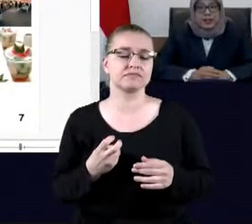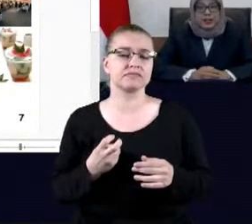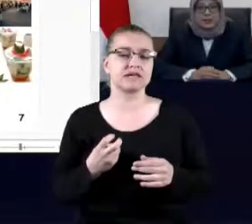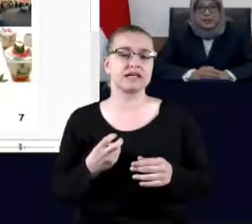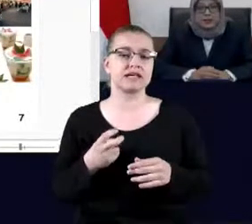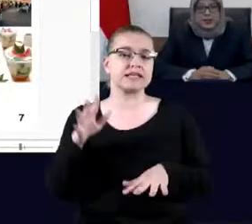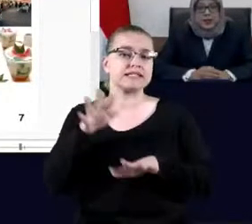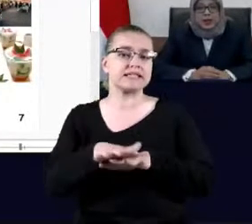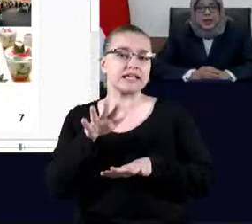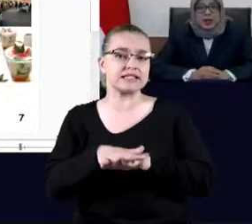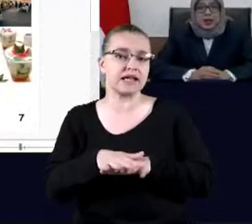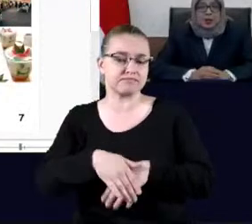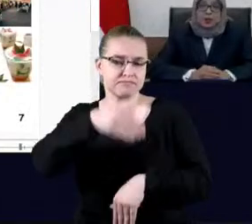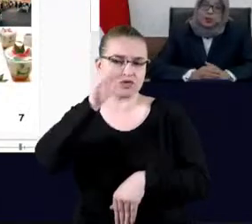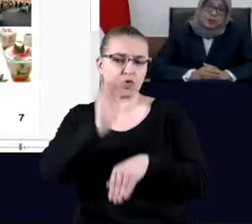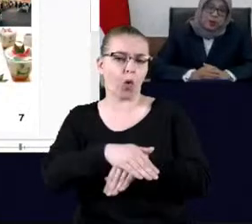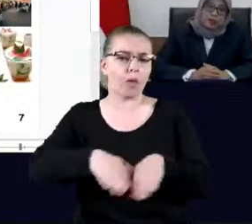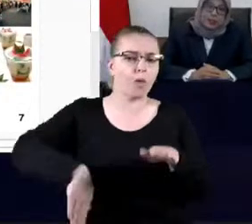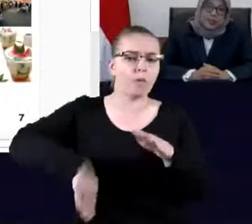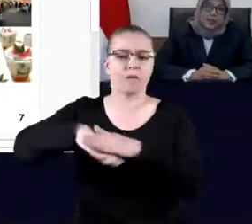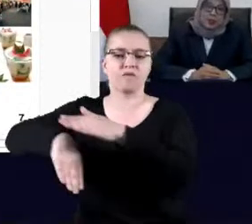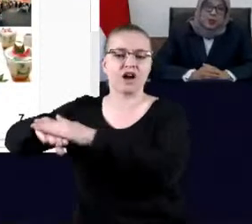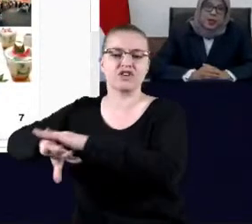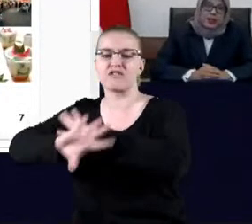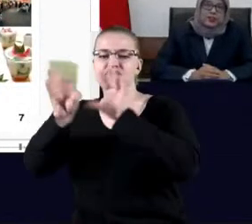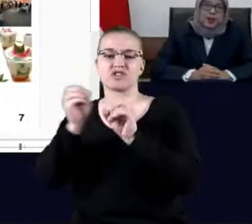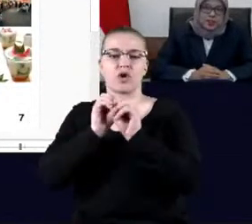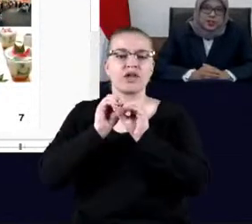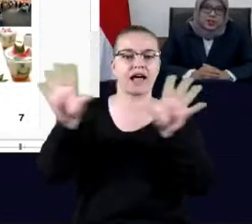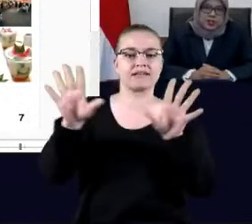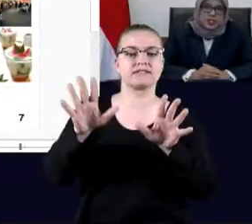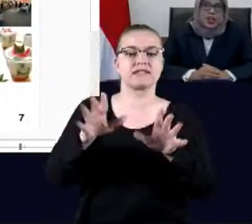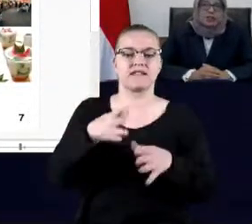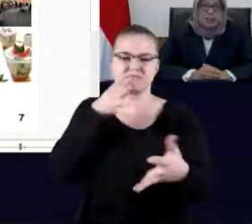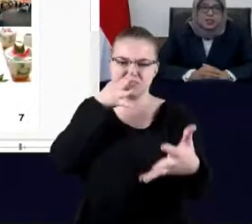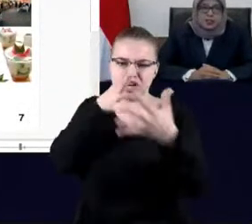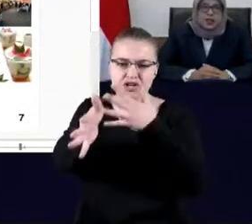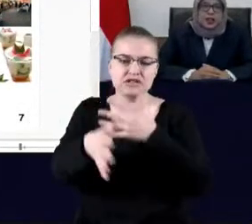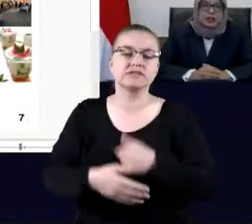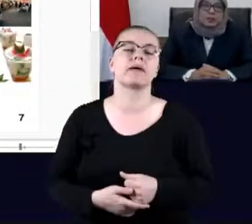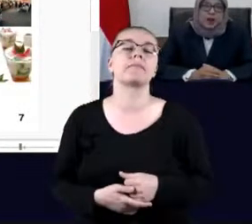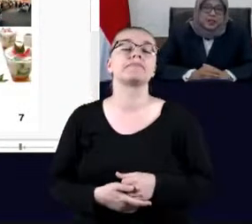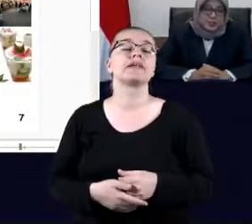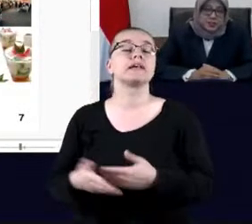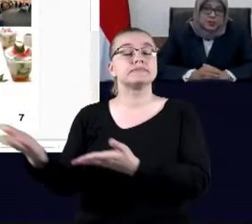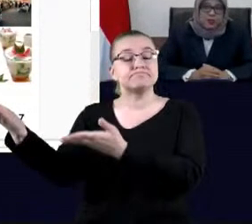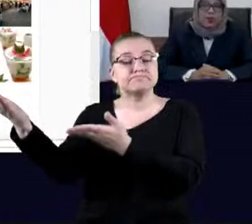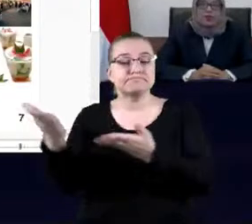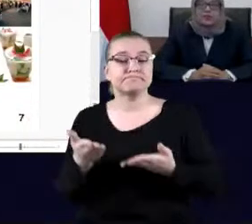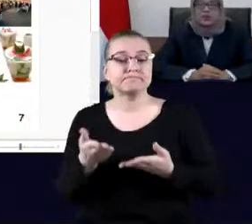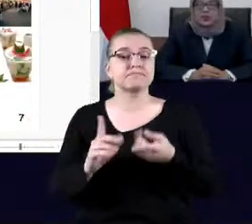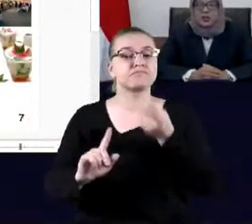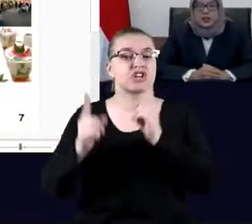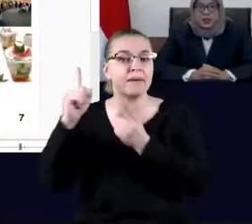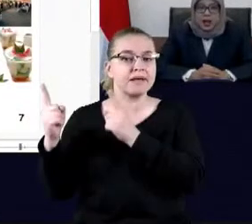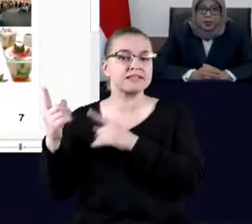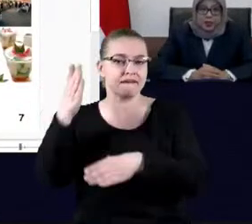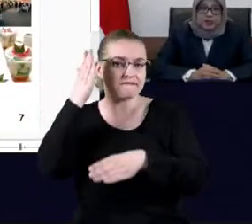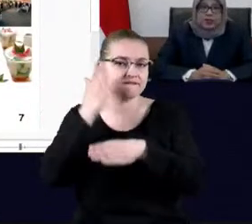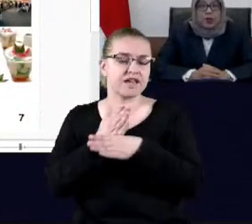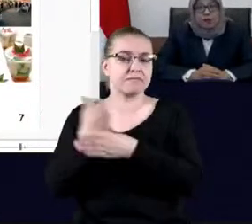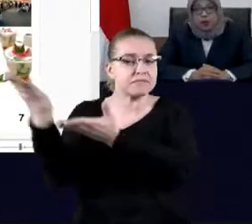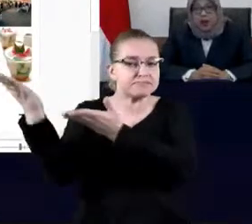and fairness. Most importantly, we encourage the industries and enterprises to focus